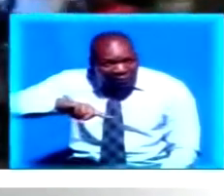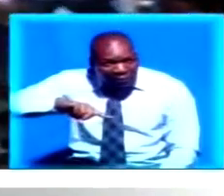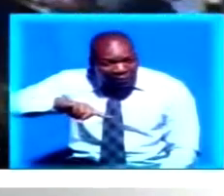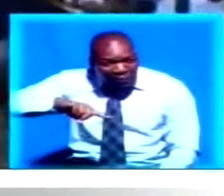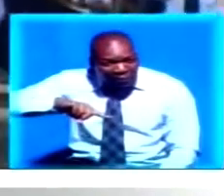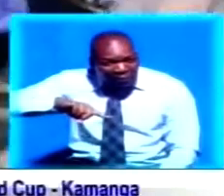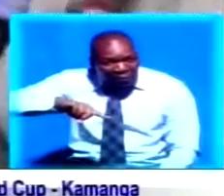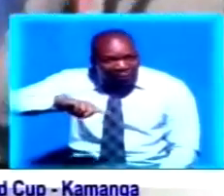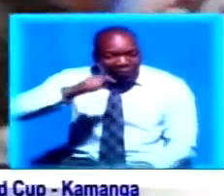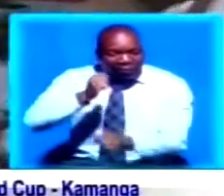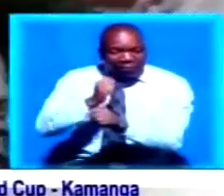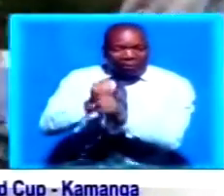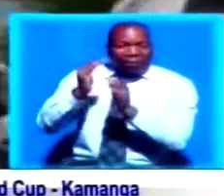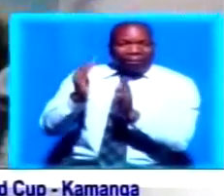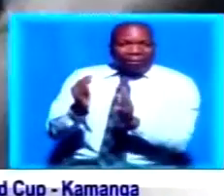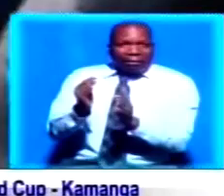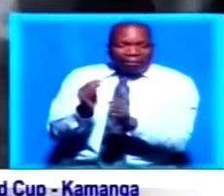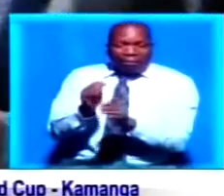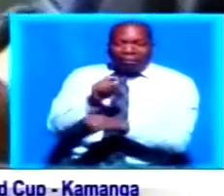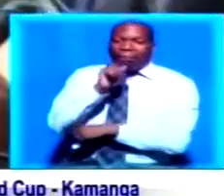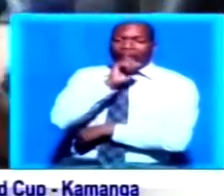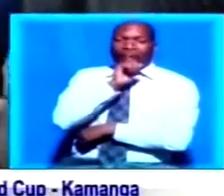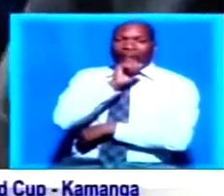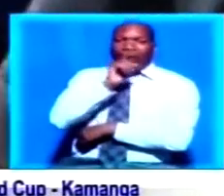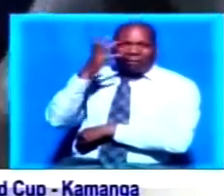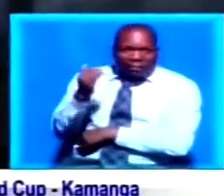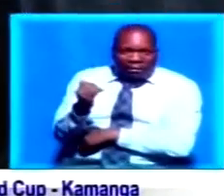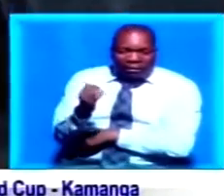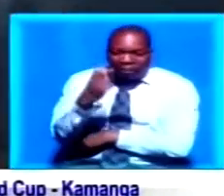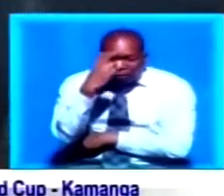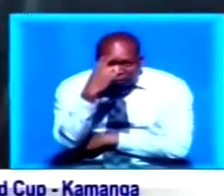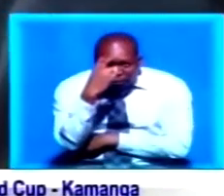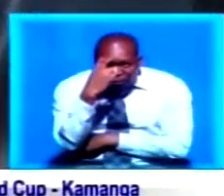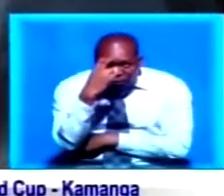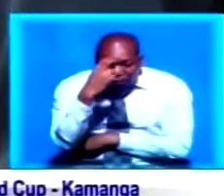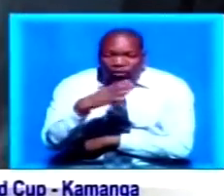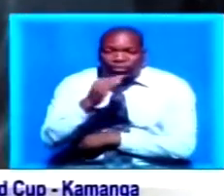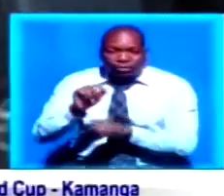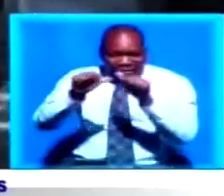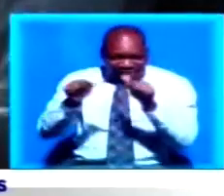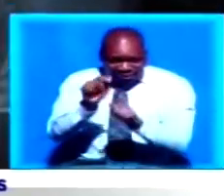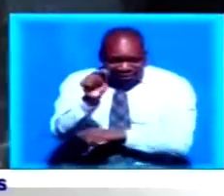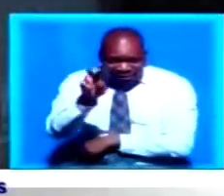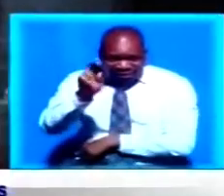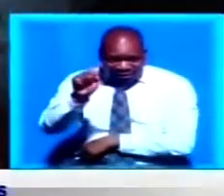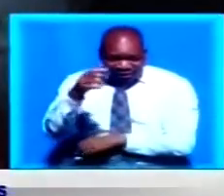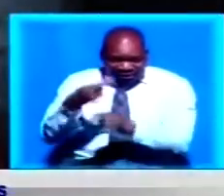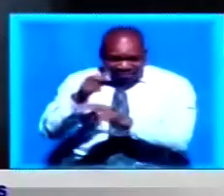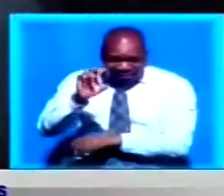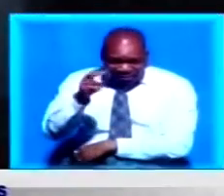Some employees talked to declined to comment on the matter as they waited to be addressed by the ZRA Commissioner General, Kingsley